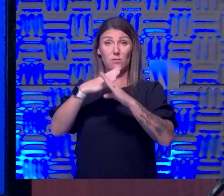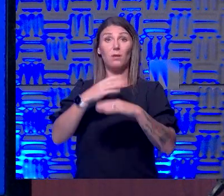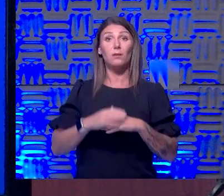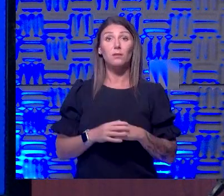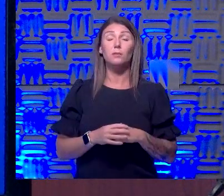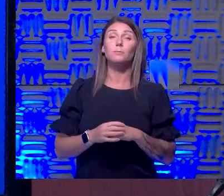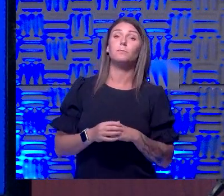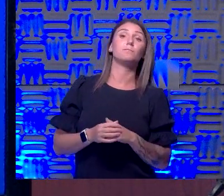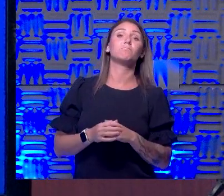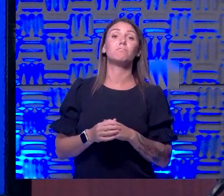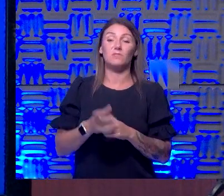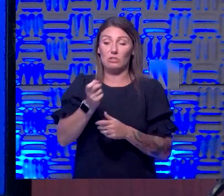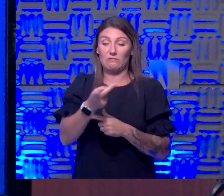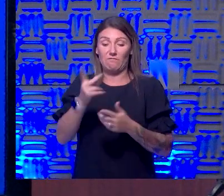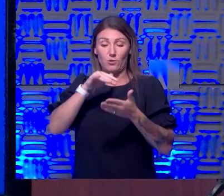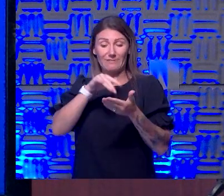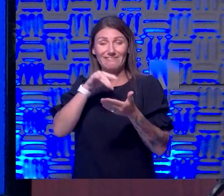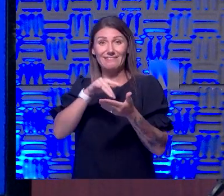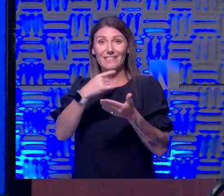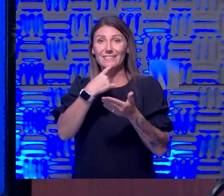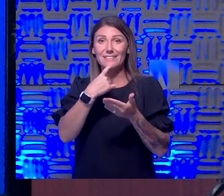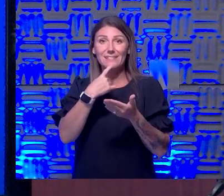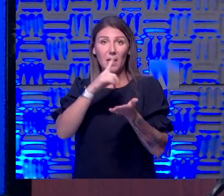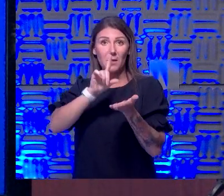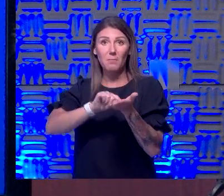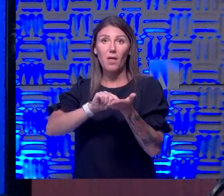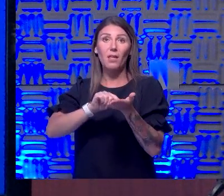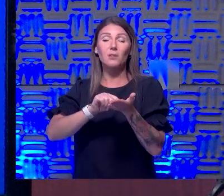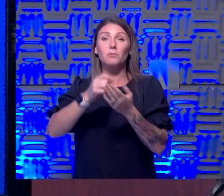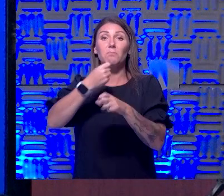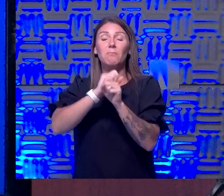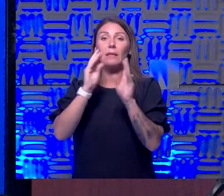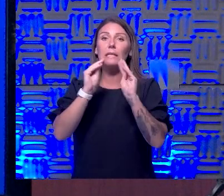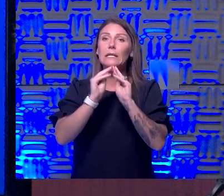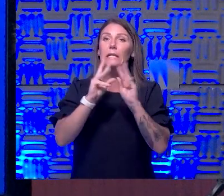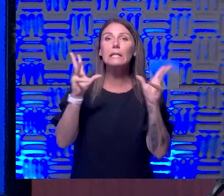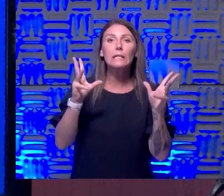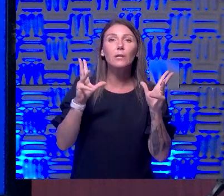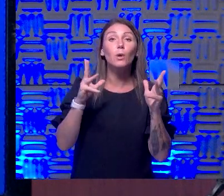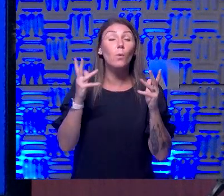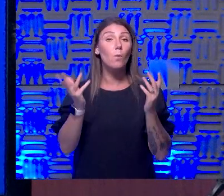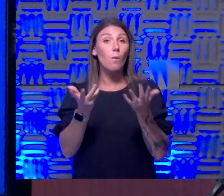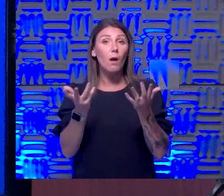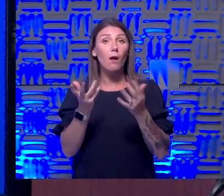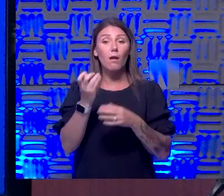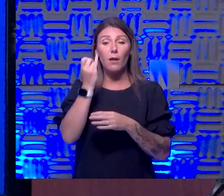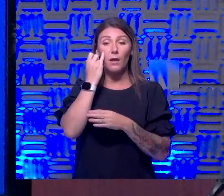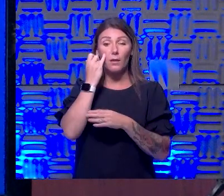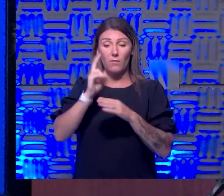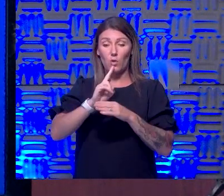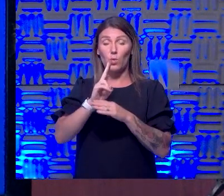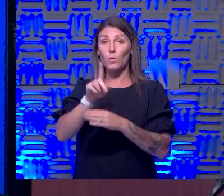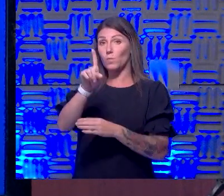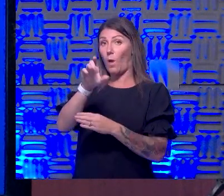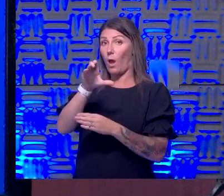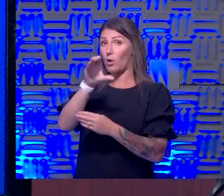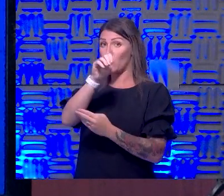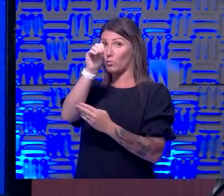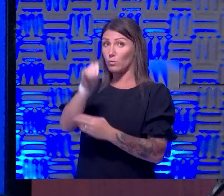And there's a couple of studies that are out there that make it quite clear that if we had 100%